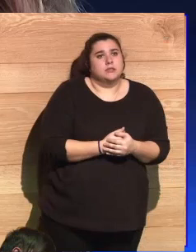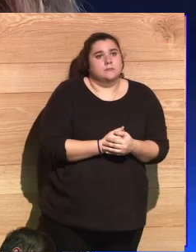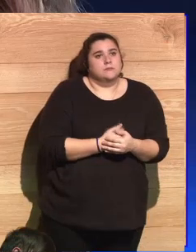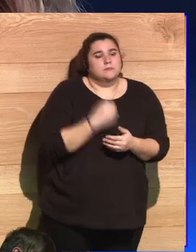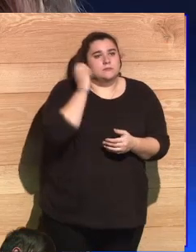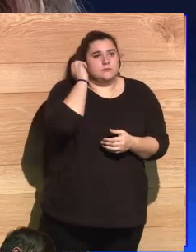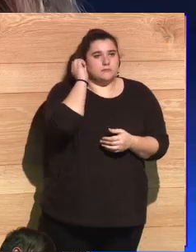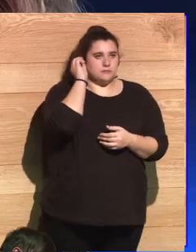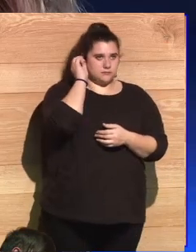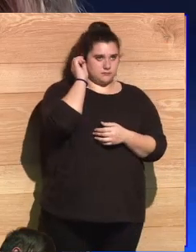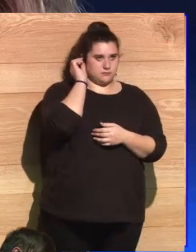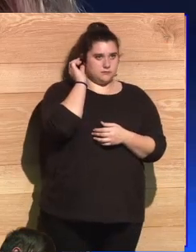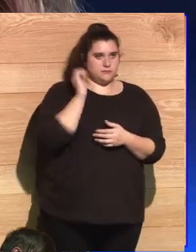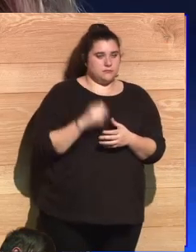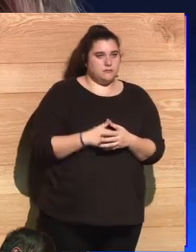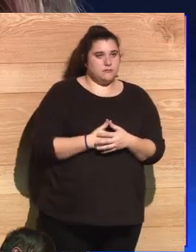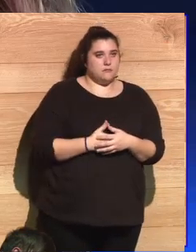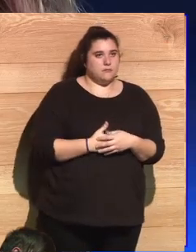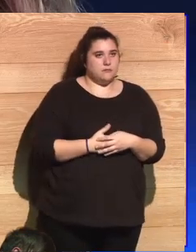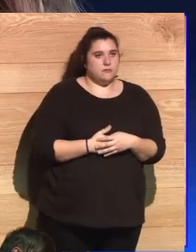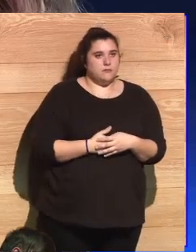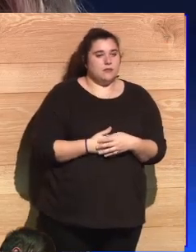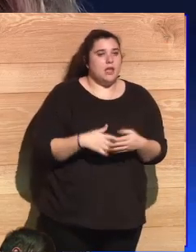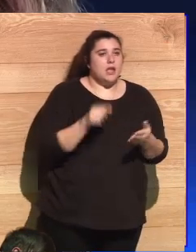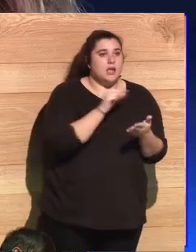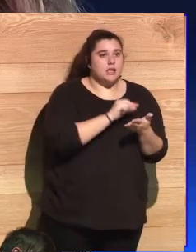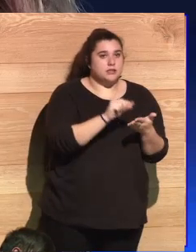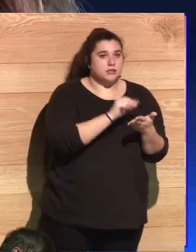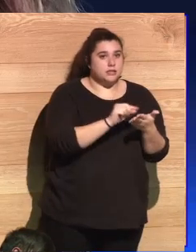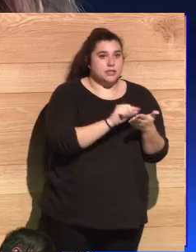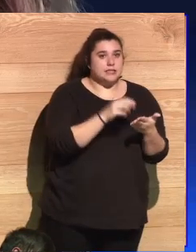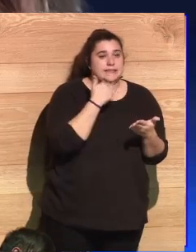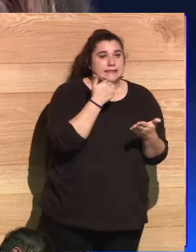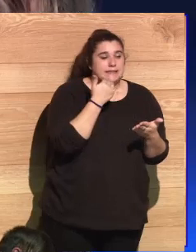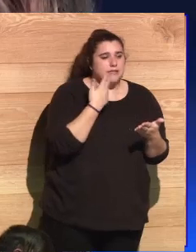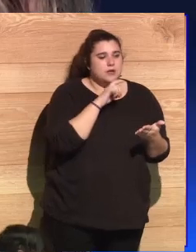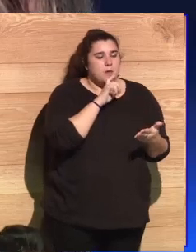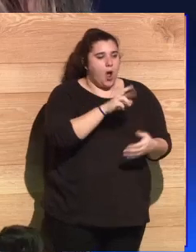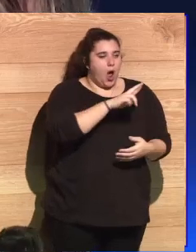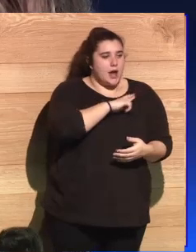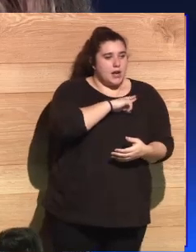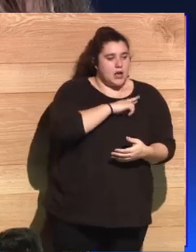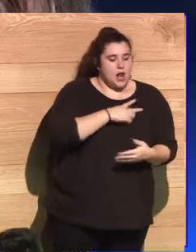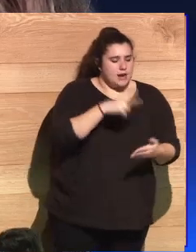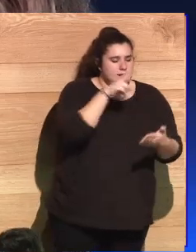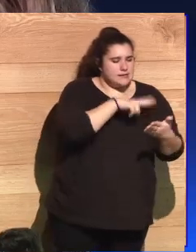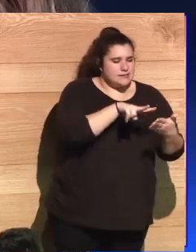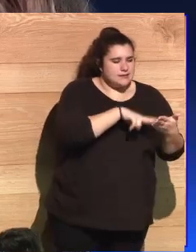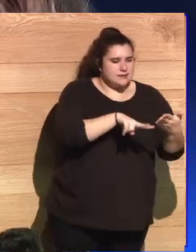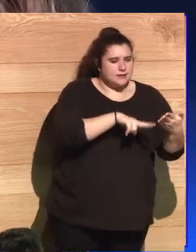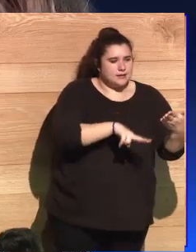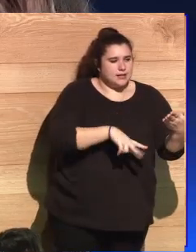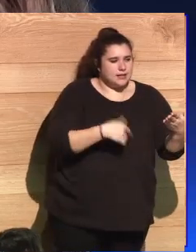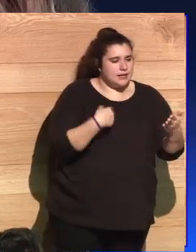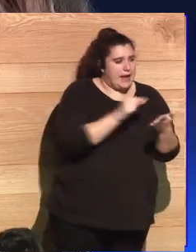writing is always, it almost became my religion, or reading more than writing. It took me a while to get